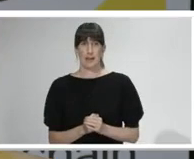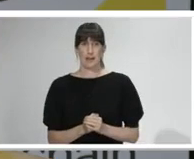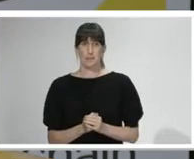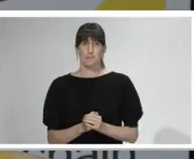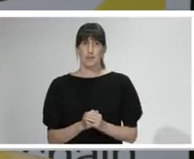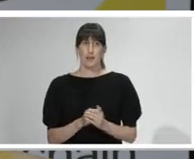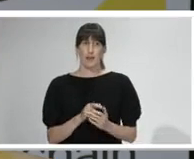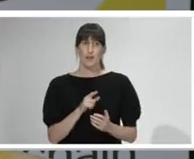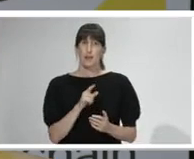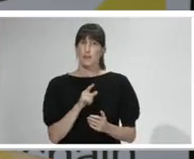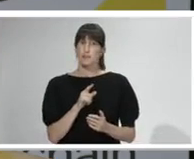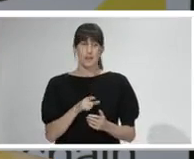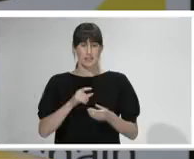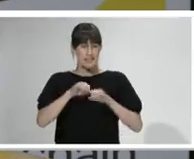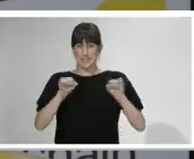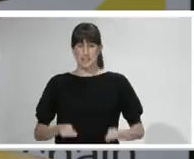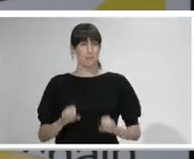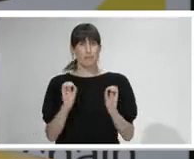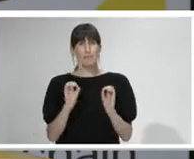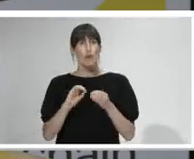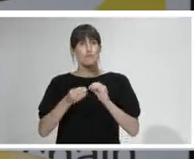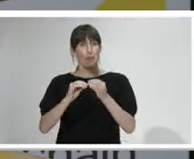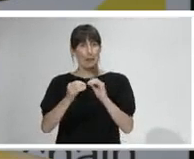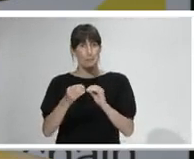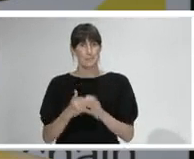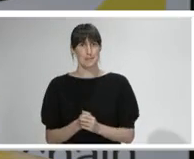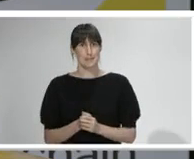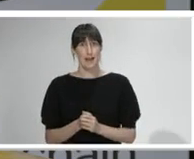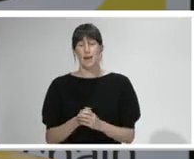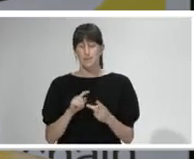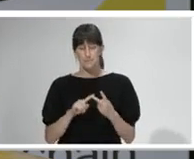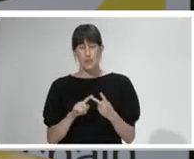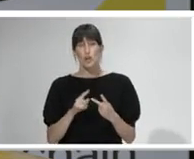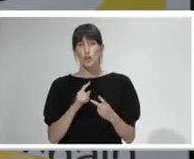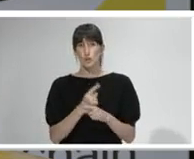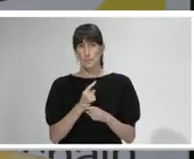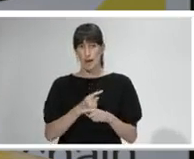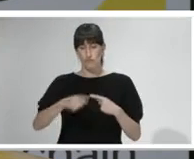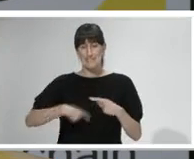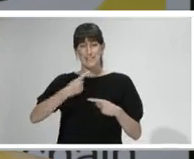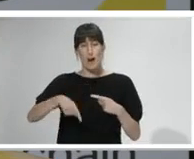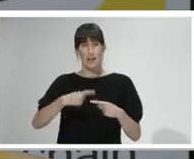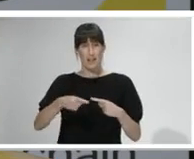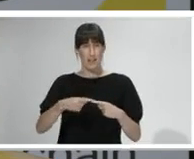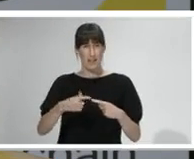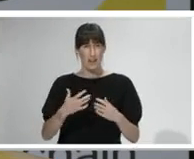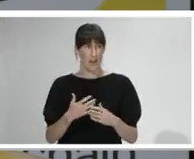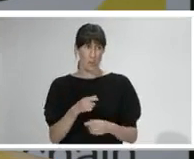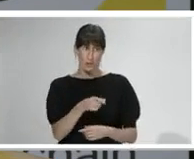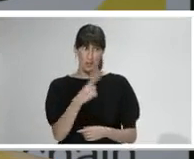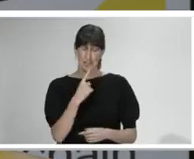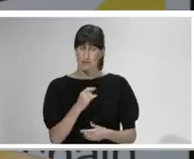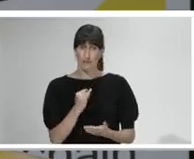doesn't mean there's a problem in the system. Secondly, on the recycling, what I do understand, and I think you've said that that's incorrect, actually,